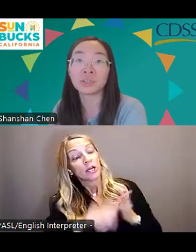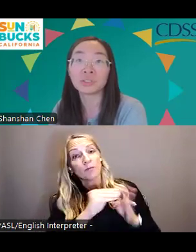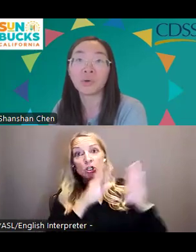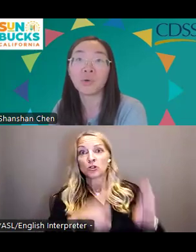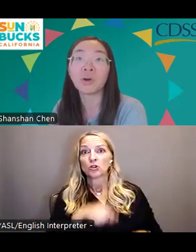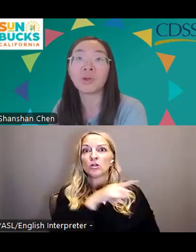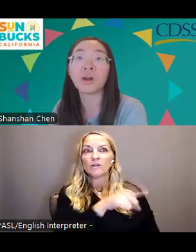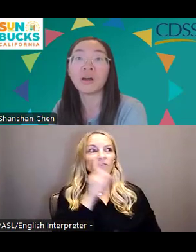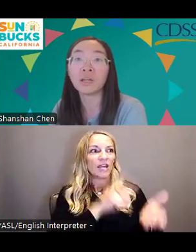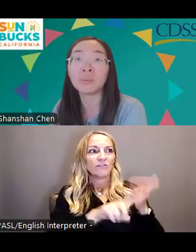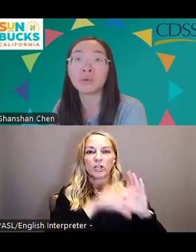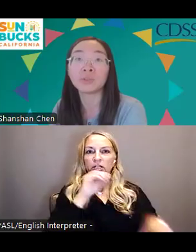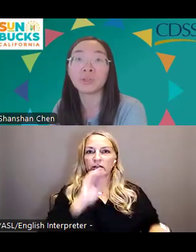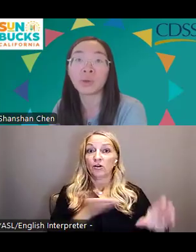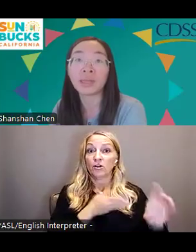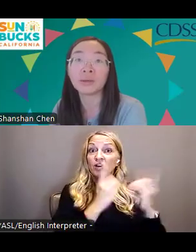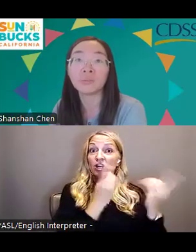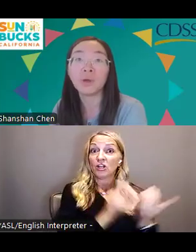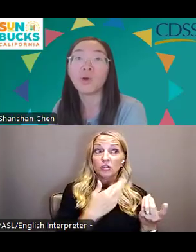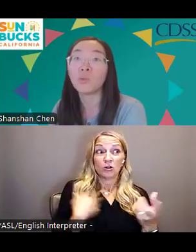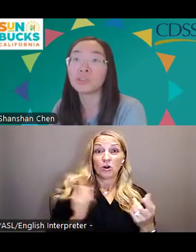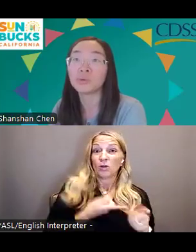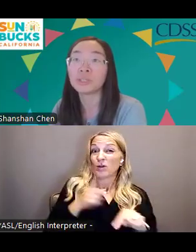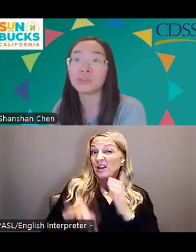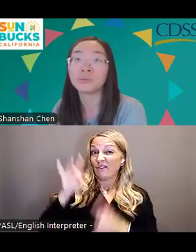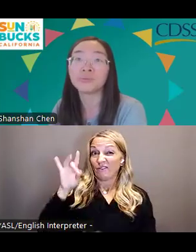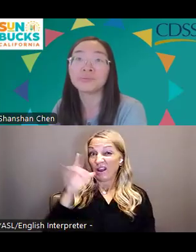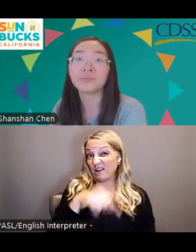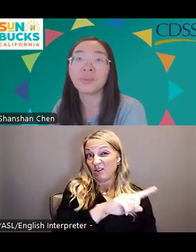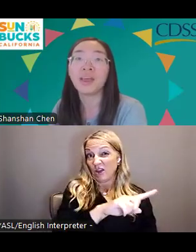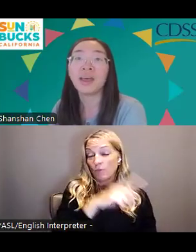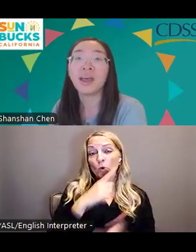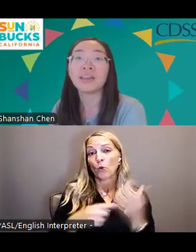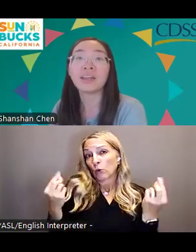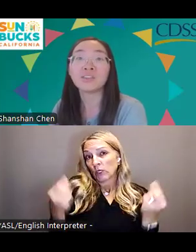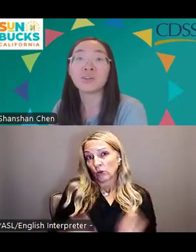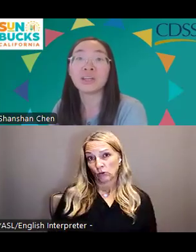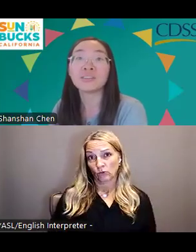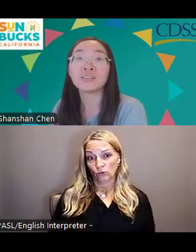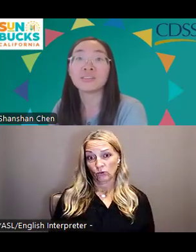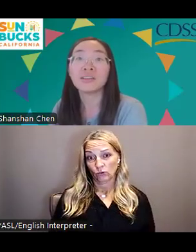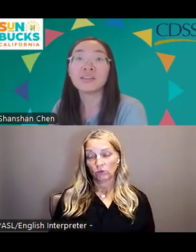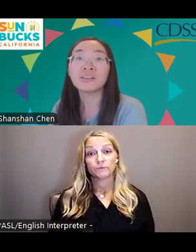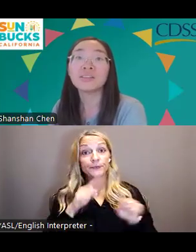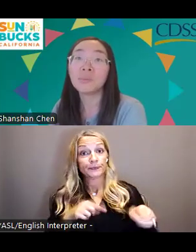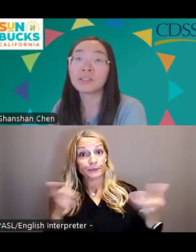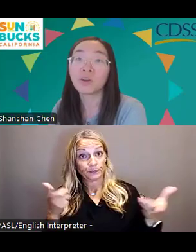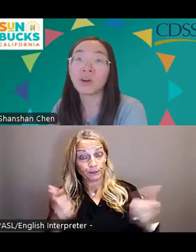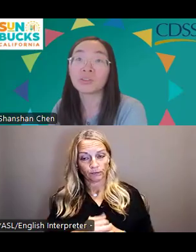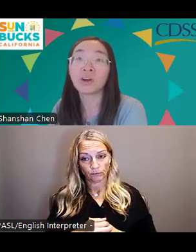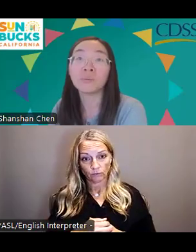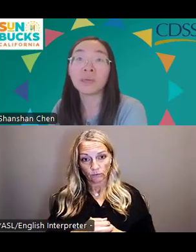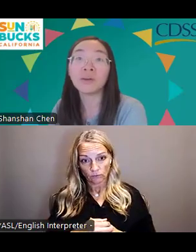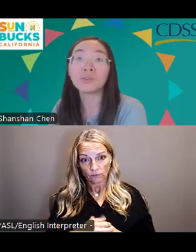our district or we're unable to locate them. What do we do? And the answer is,